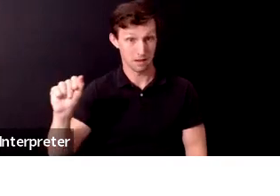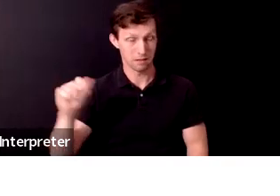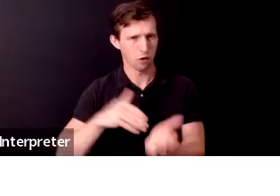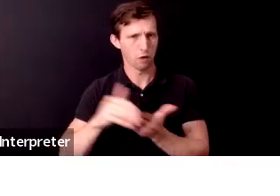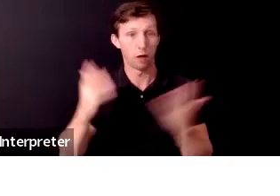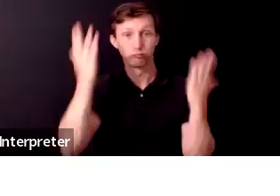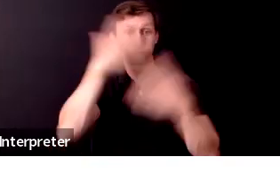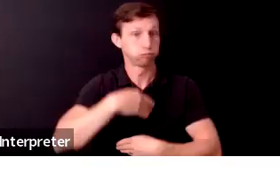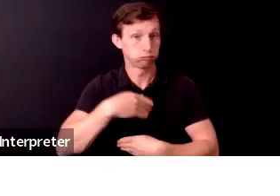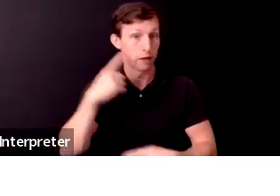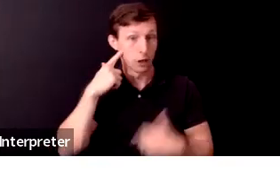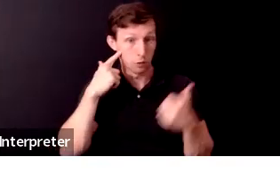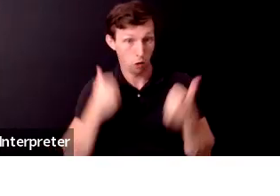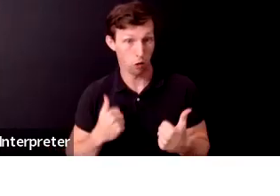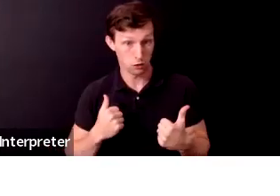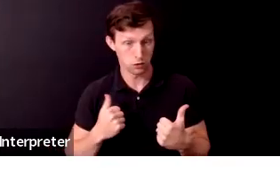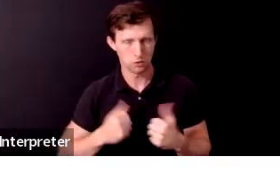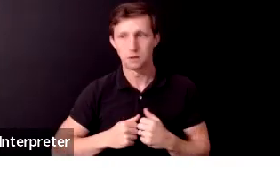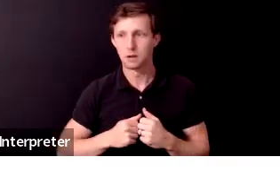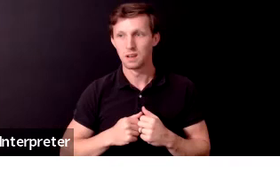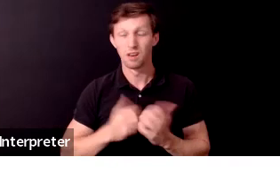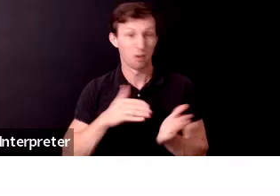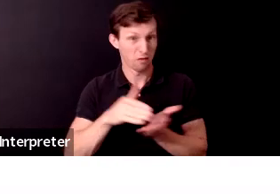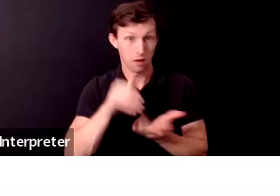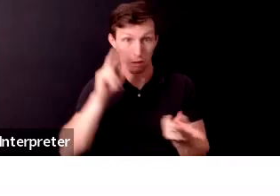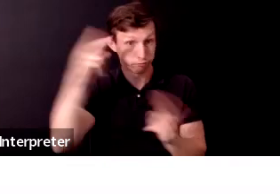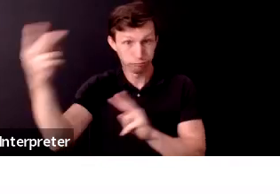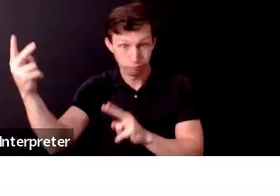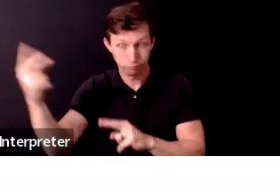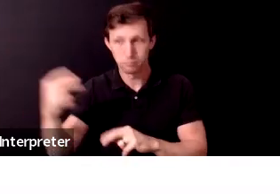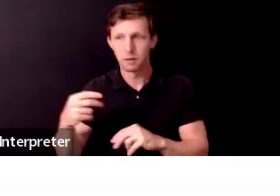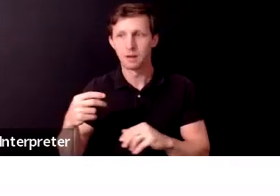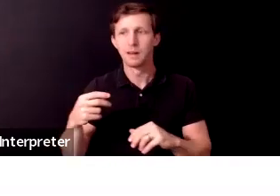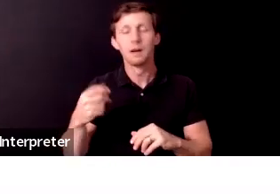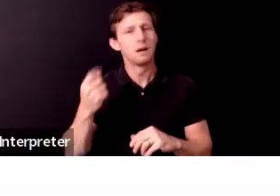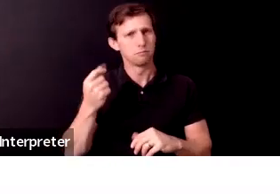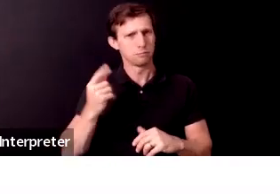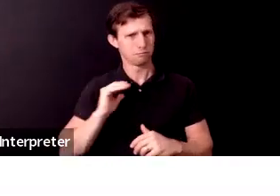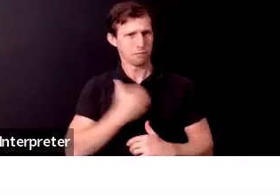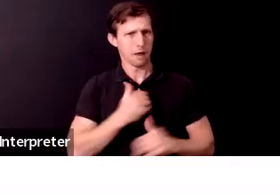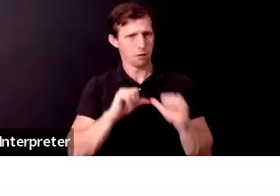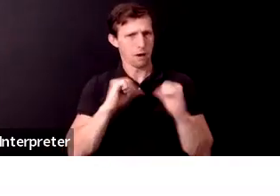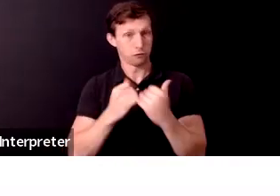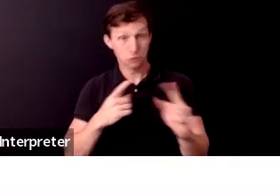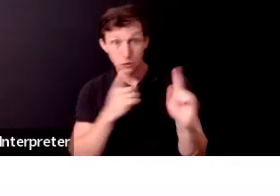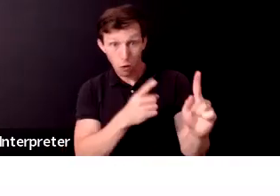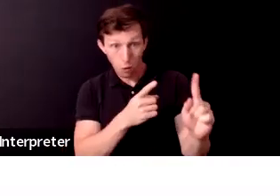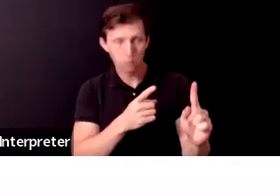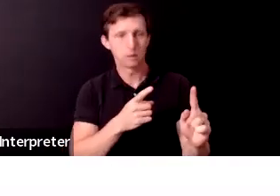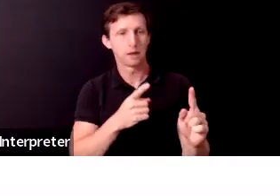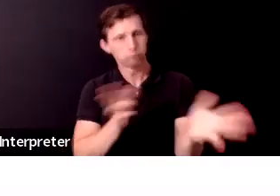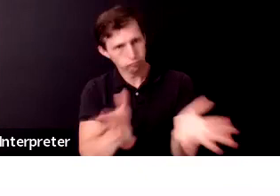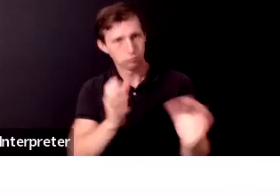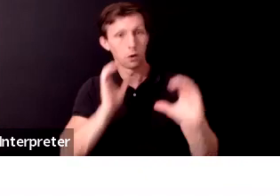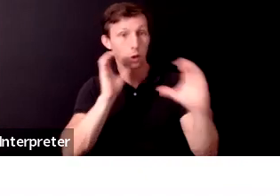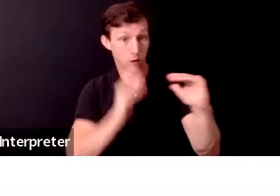is communication equity, which is a simple goal, but it's not always easily achieved. So I'm going to talk about the different